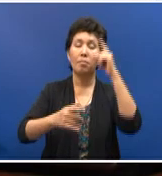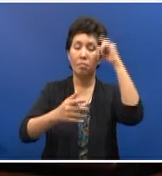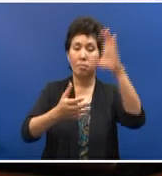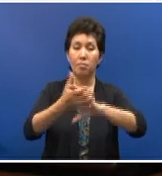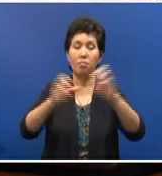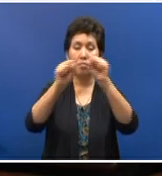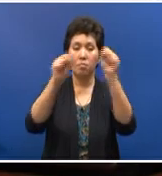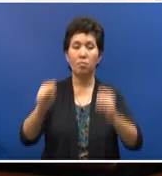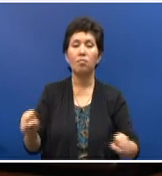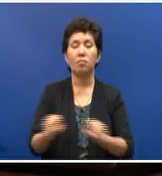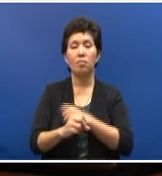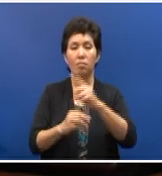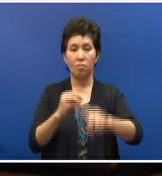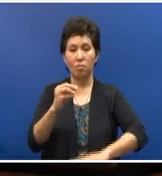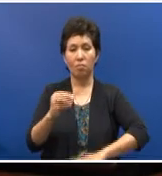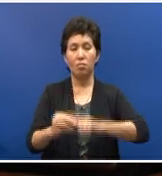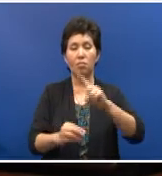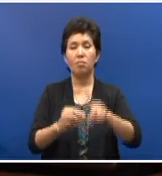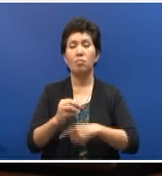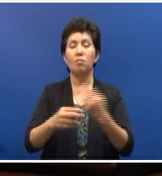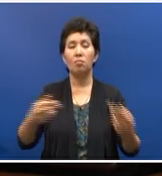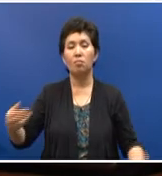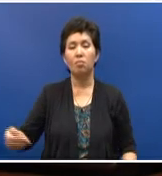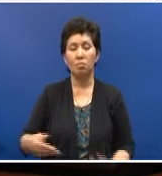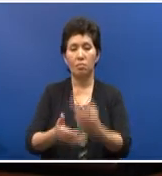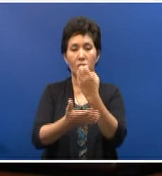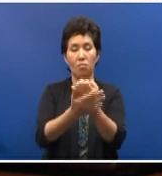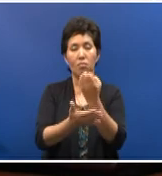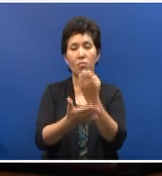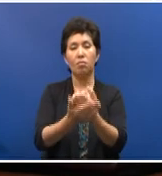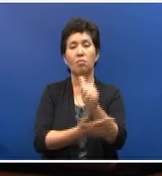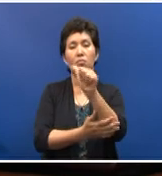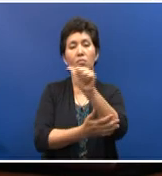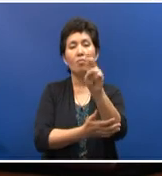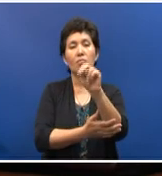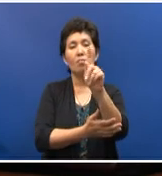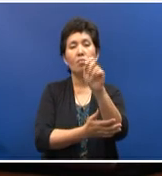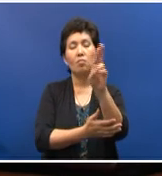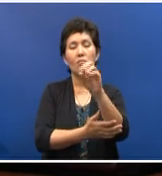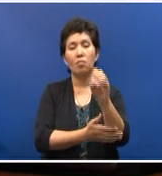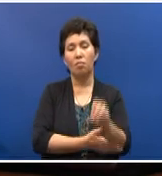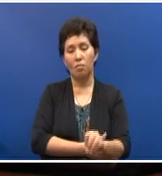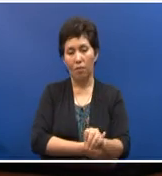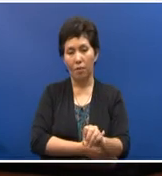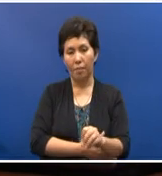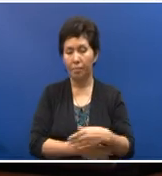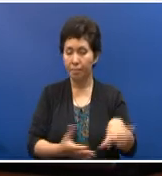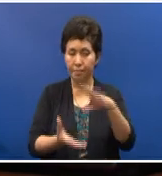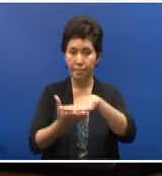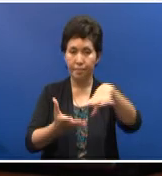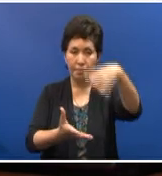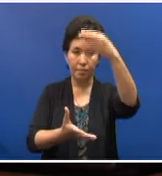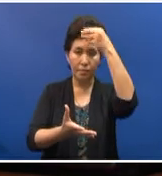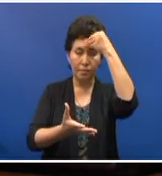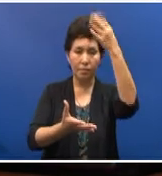systems. You have learned about the unique views of economics anthropology. Okay, you have also learned about